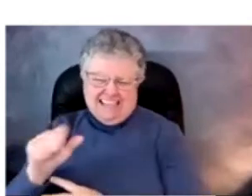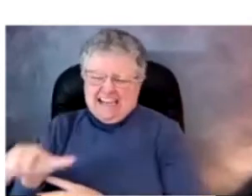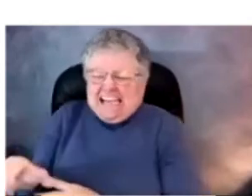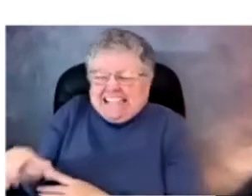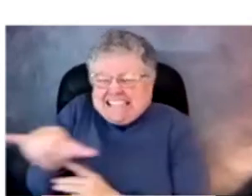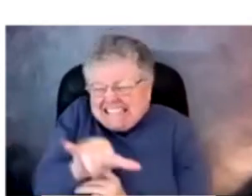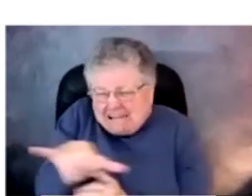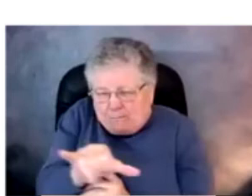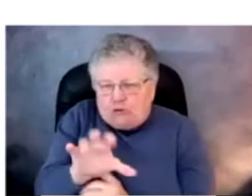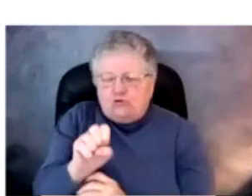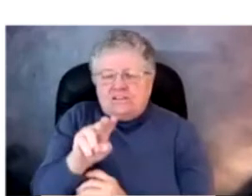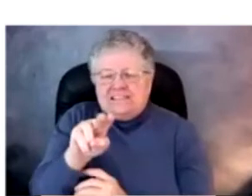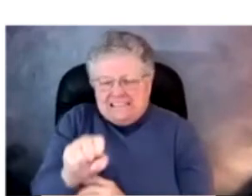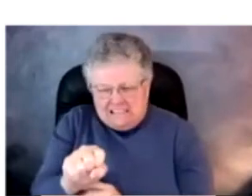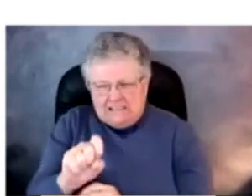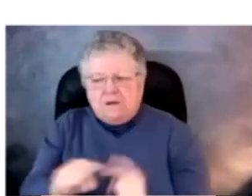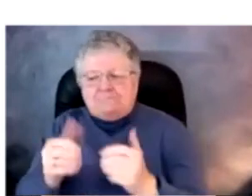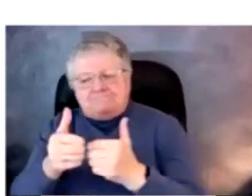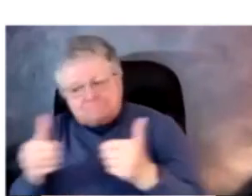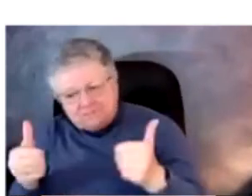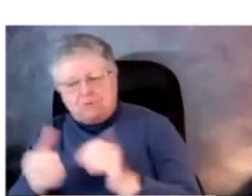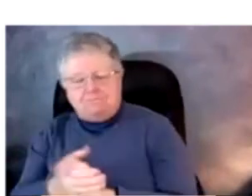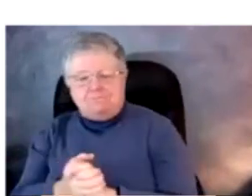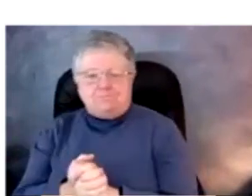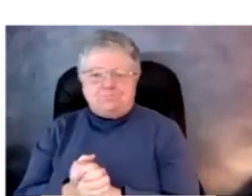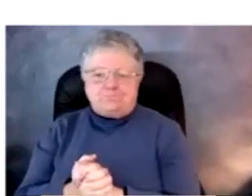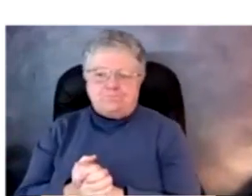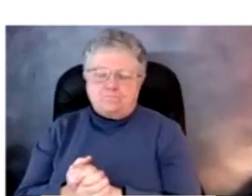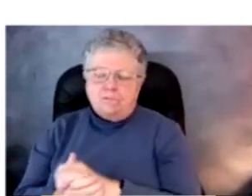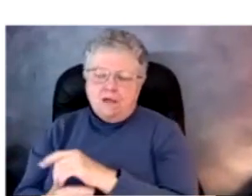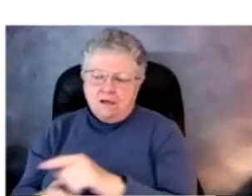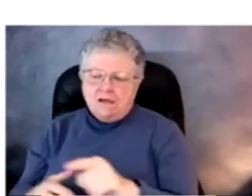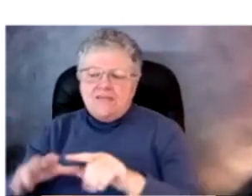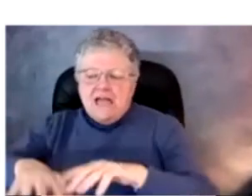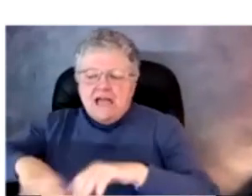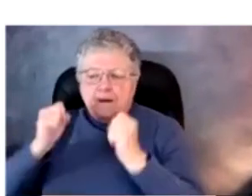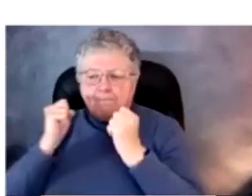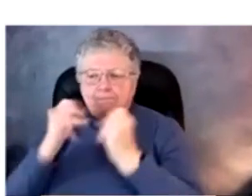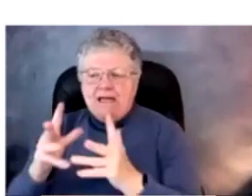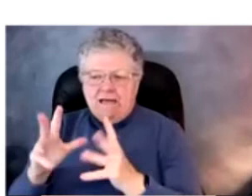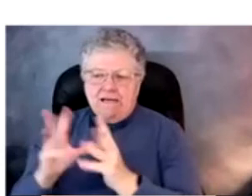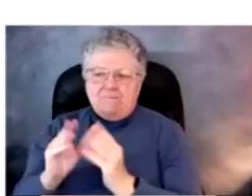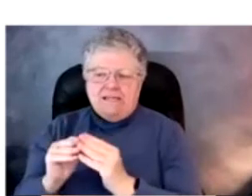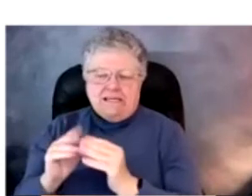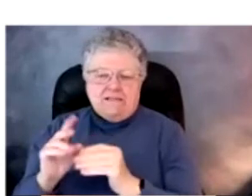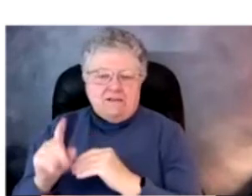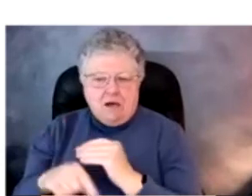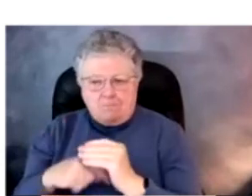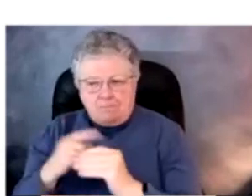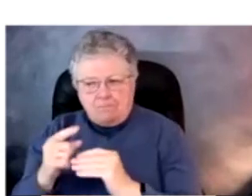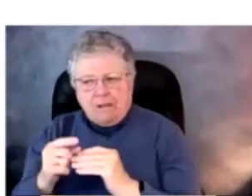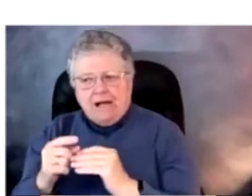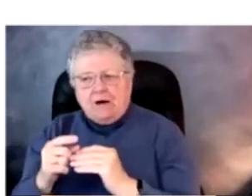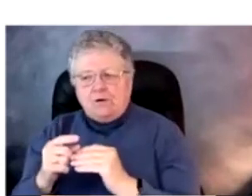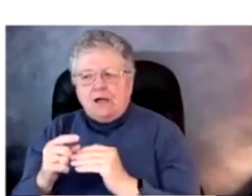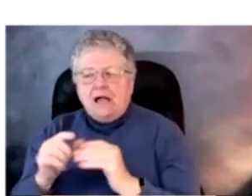a survey, but they had hosted a meeting talking about pushing back their release dates because of the impacts COVID has